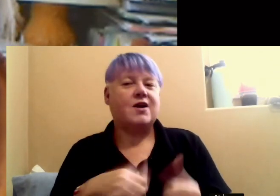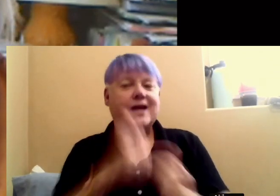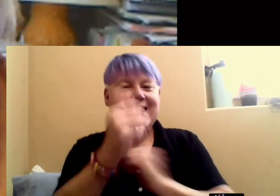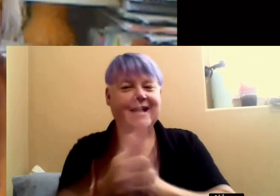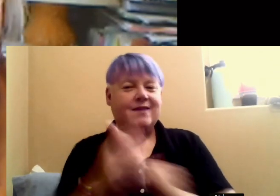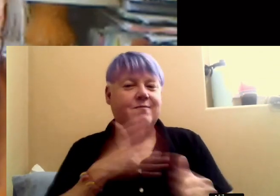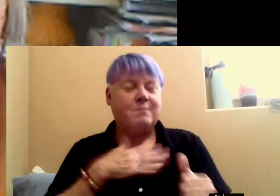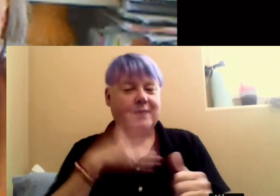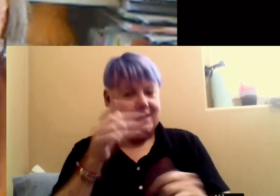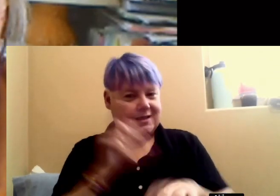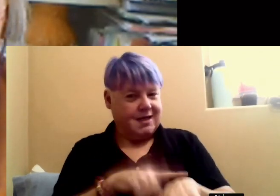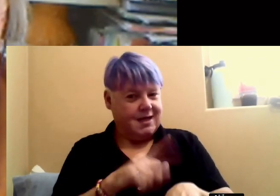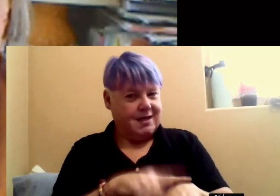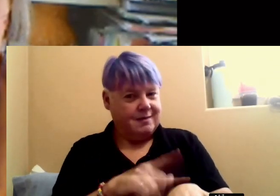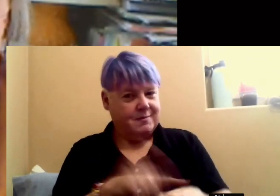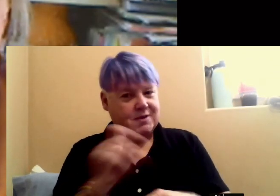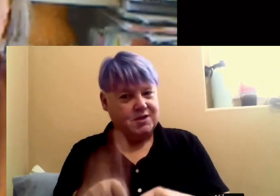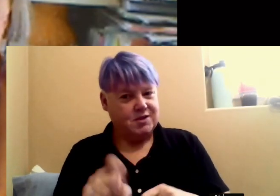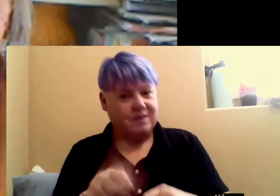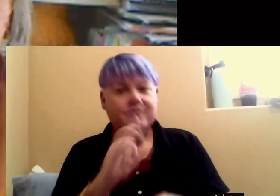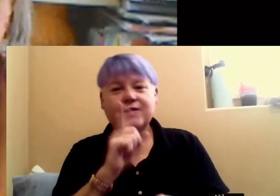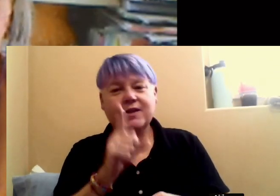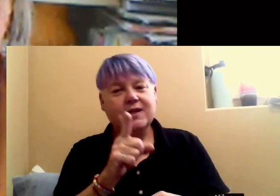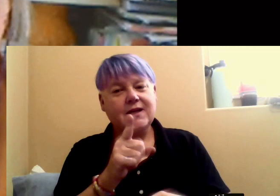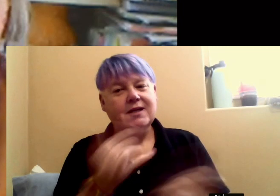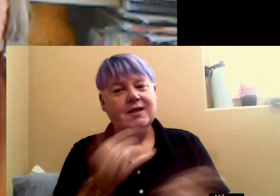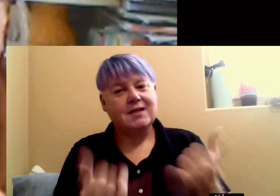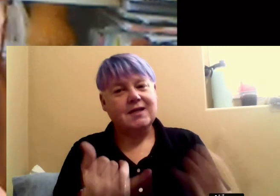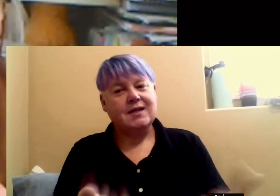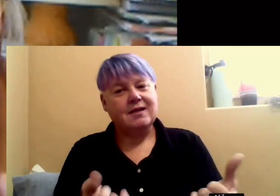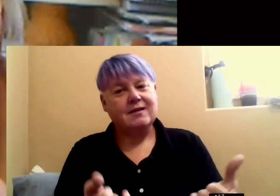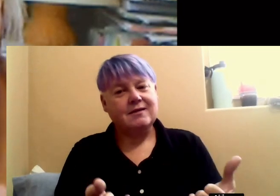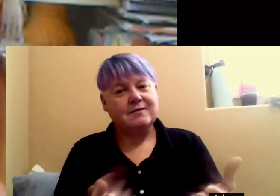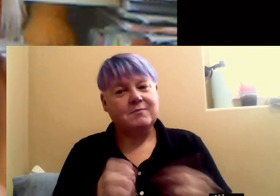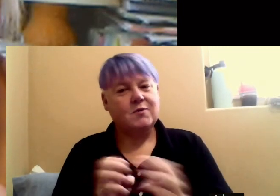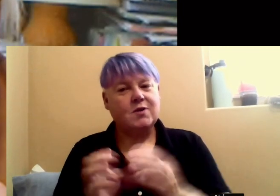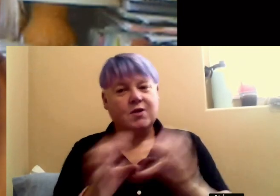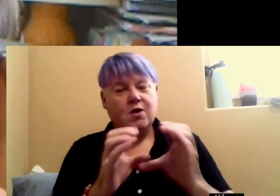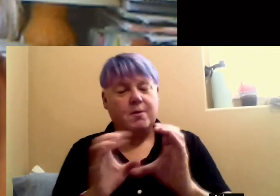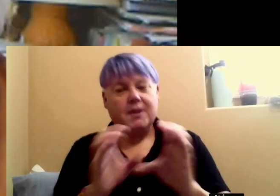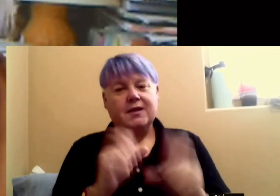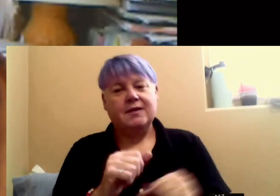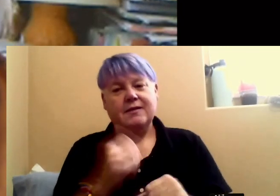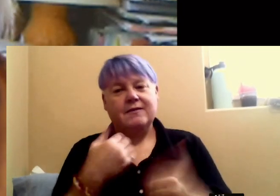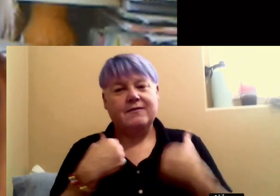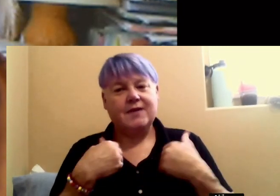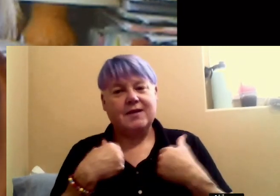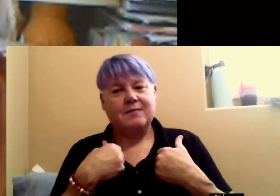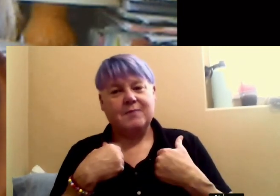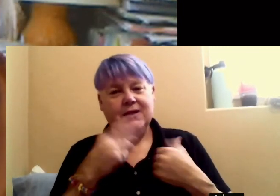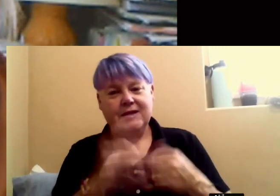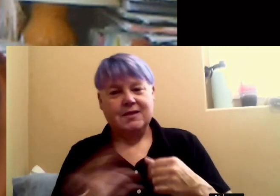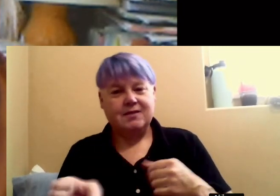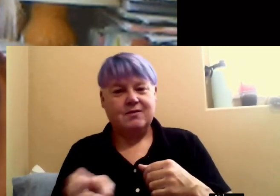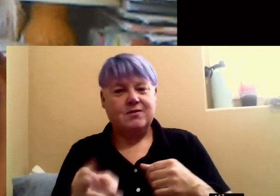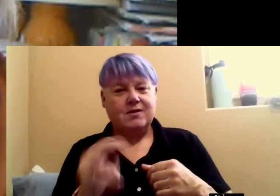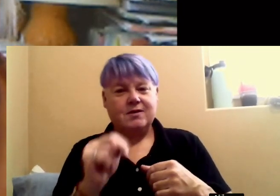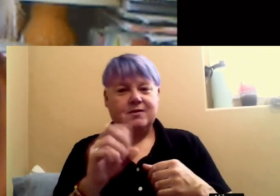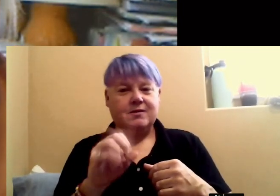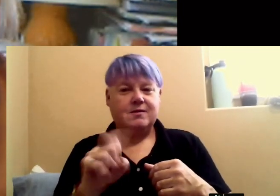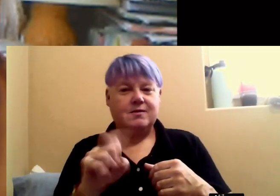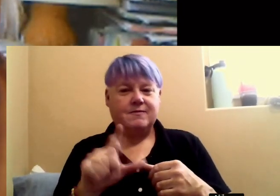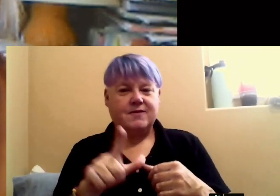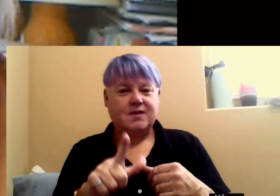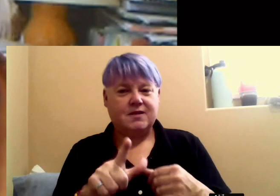time. And it should have really, because now it's much more common. So I've had to actually have it be a historical novel, a